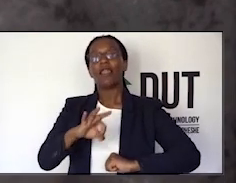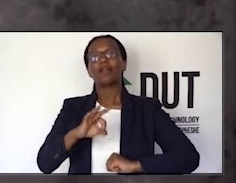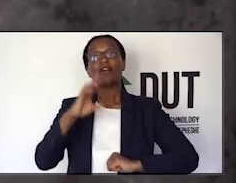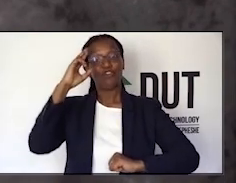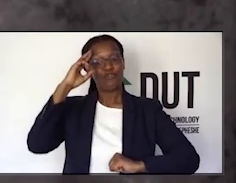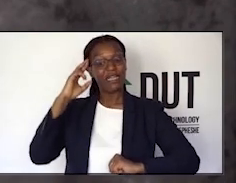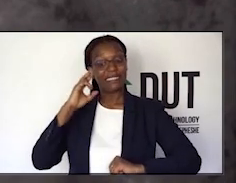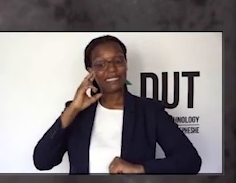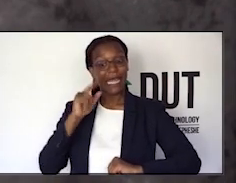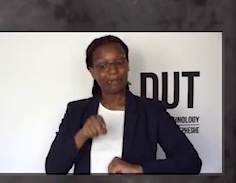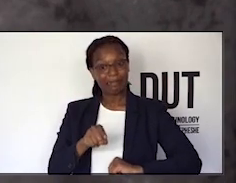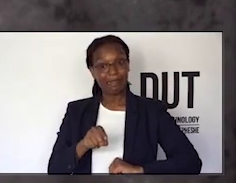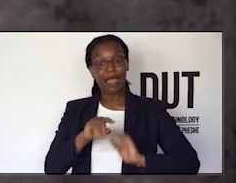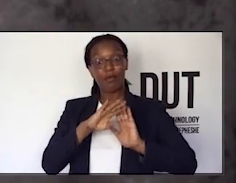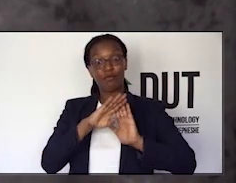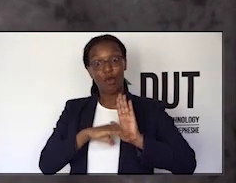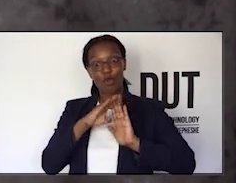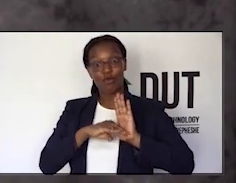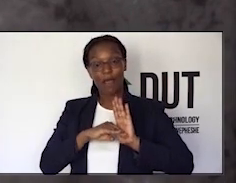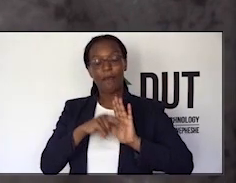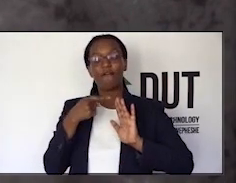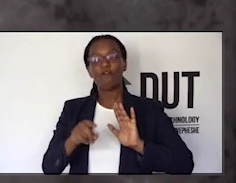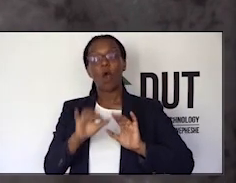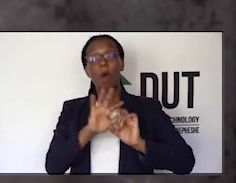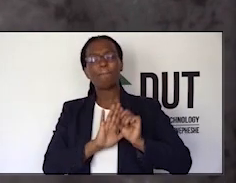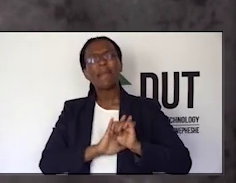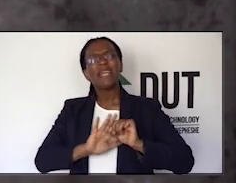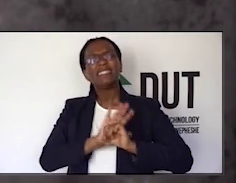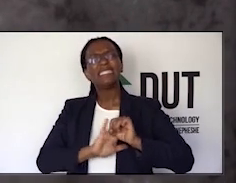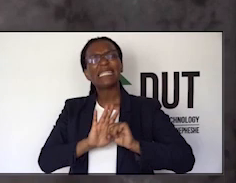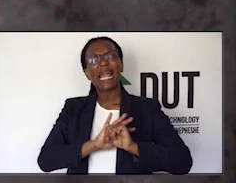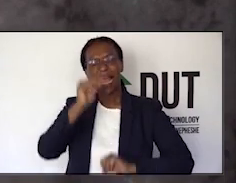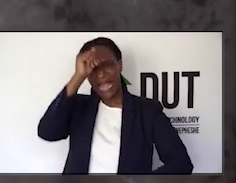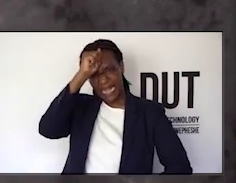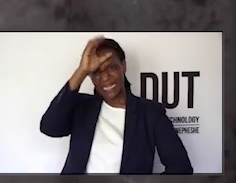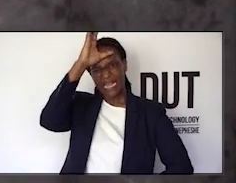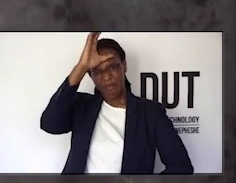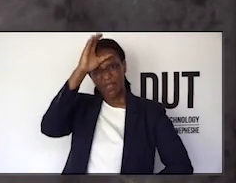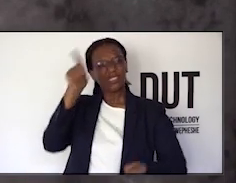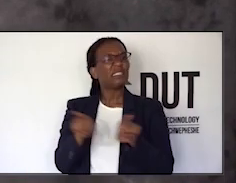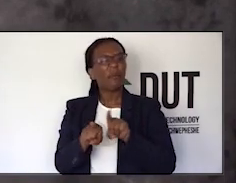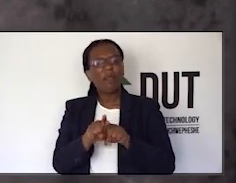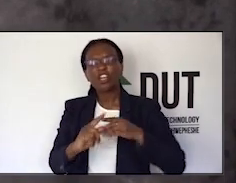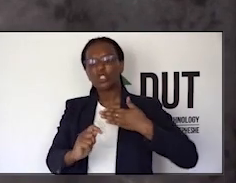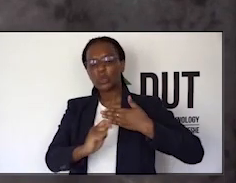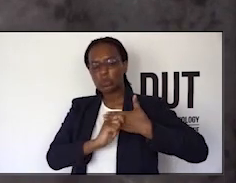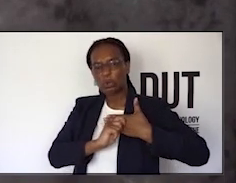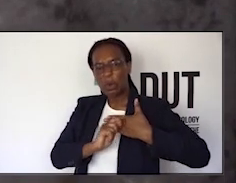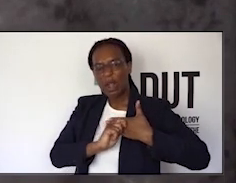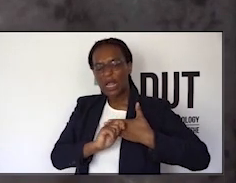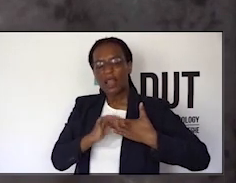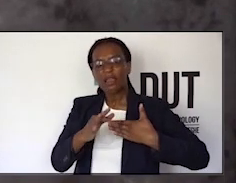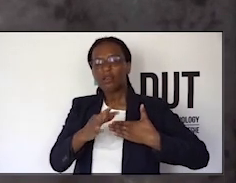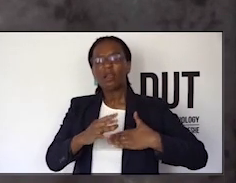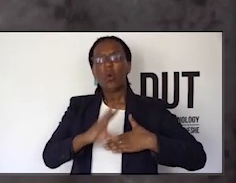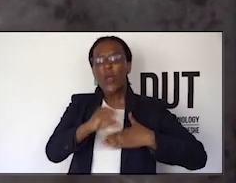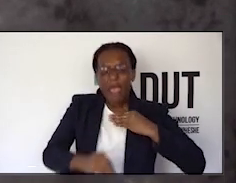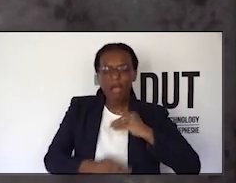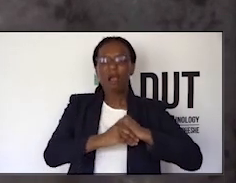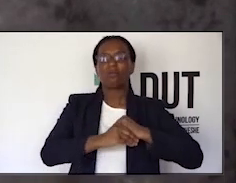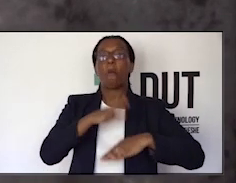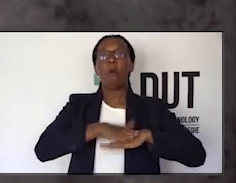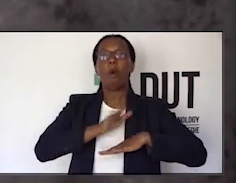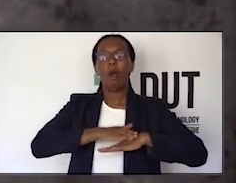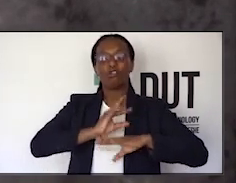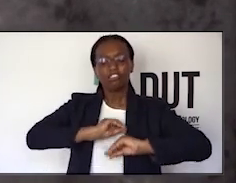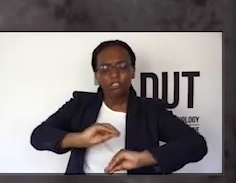resident educational programs are basically academic tutorials where we provide you additional support